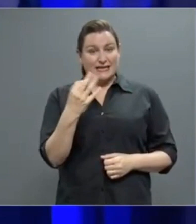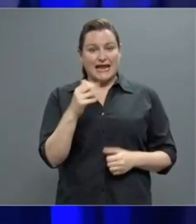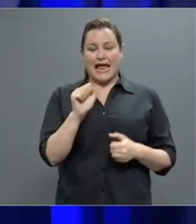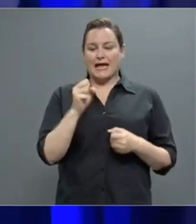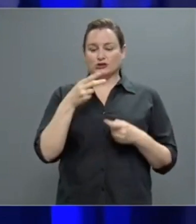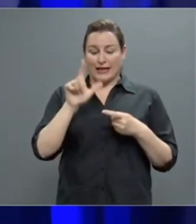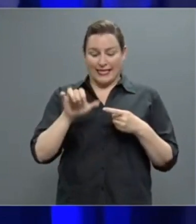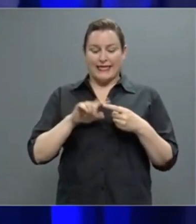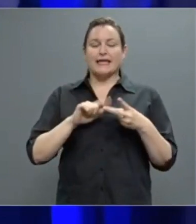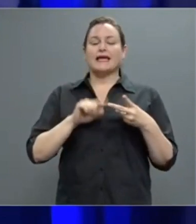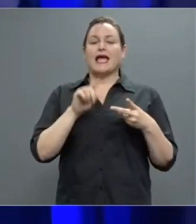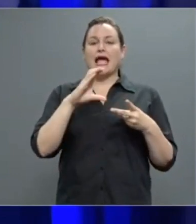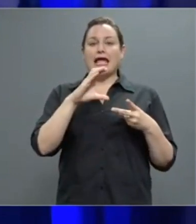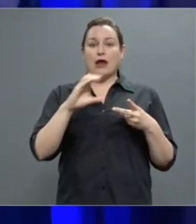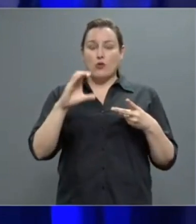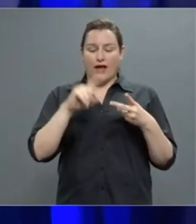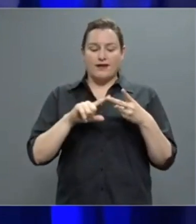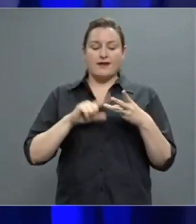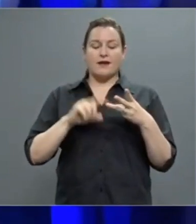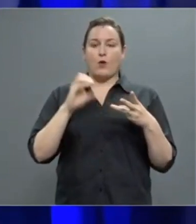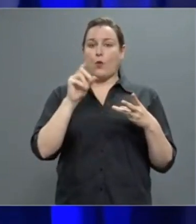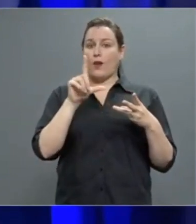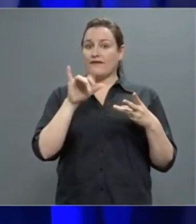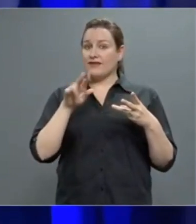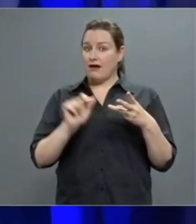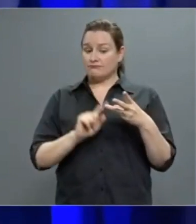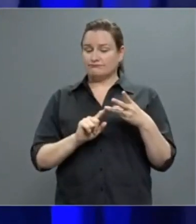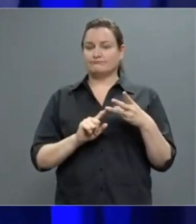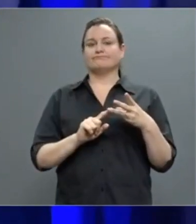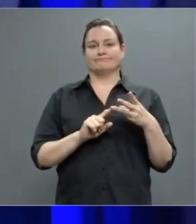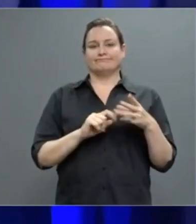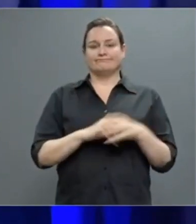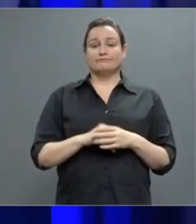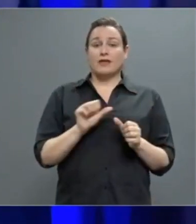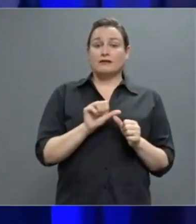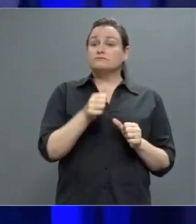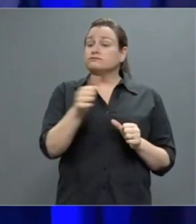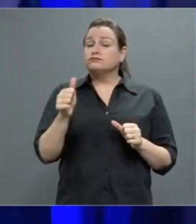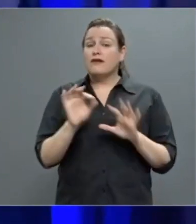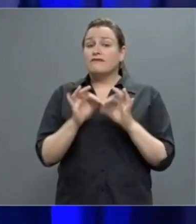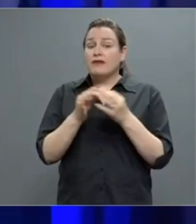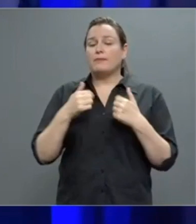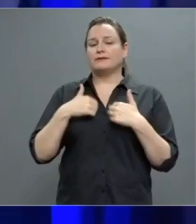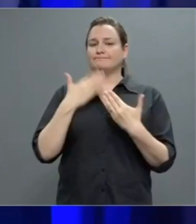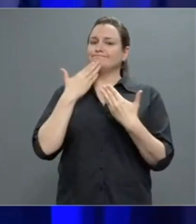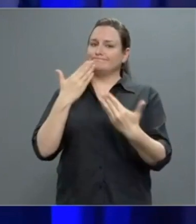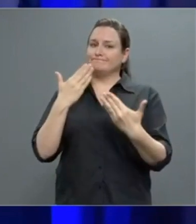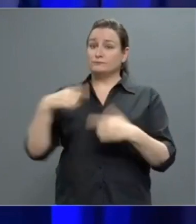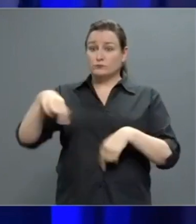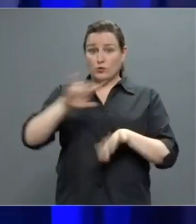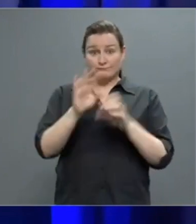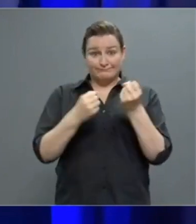Caroline, and Olivia, as well as my family, for being here today.